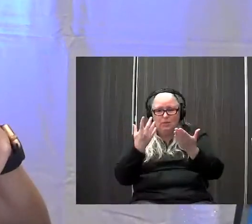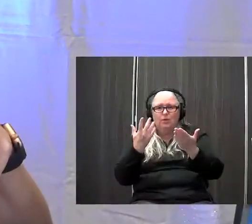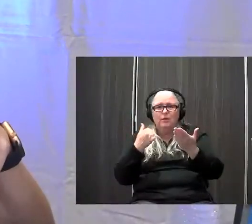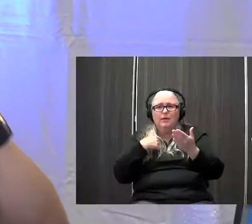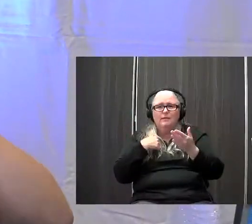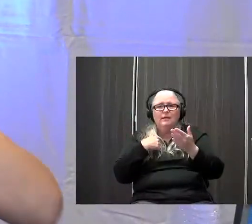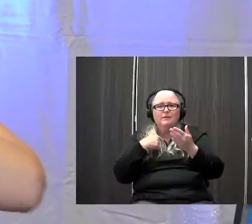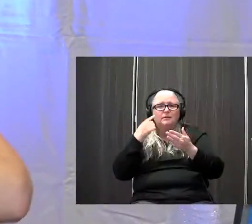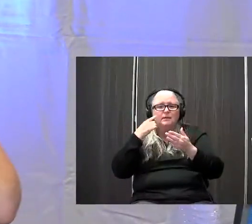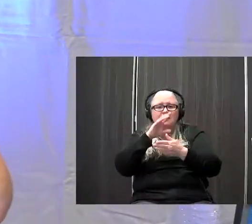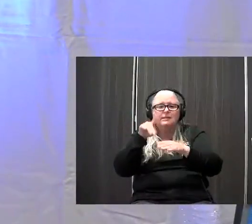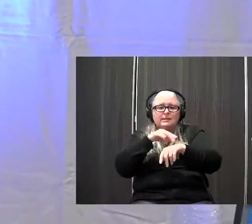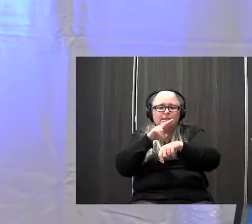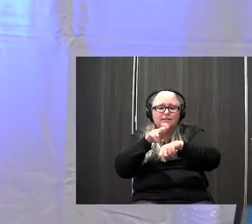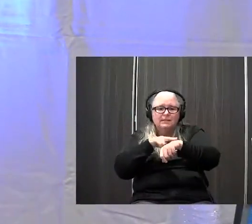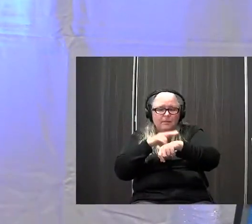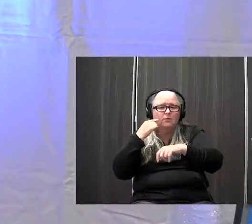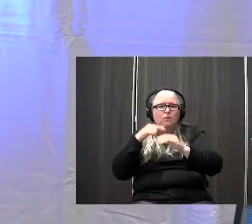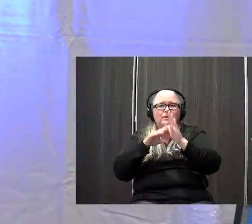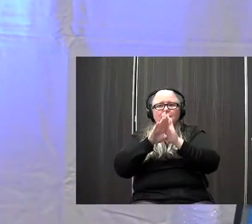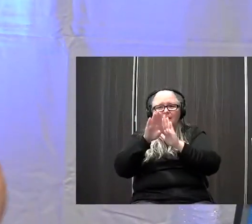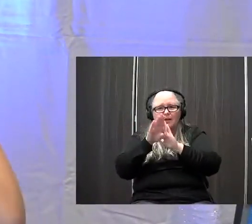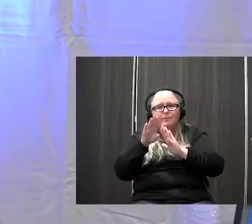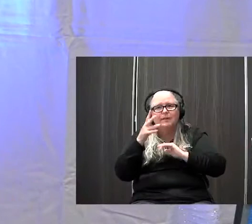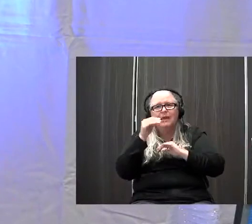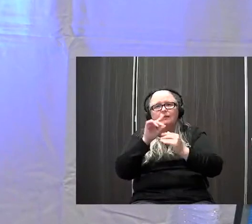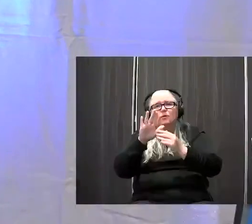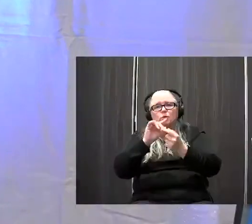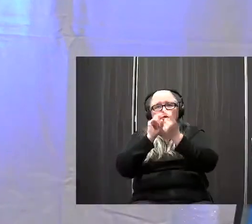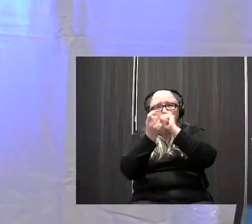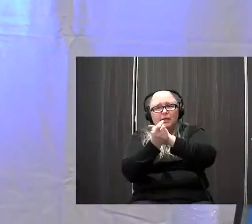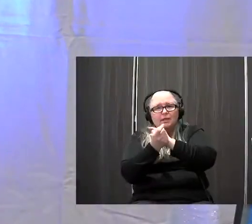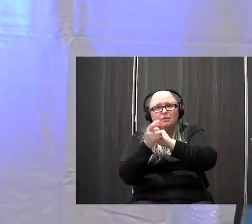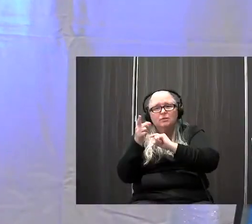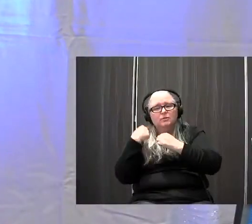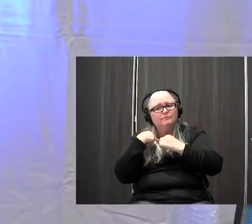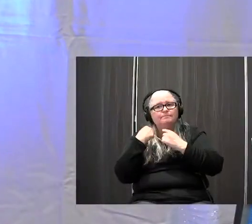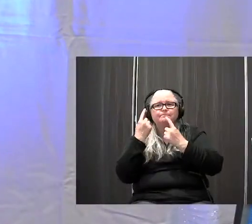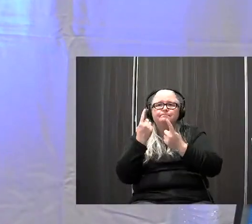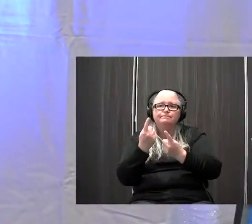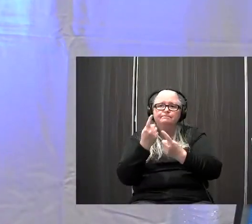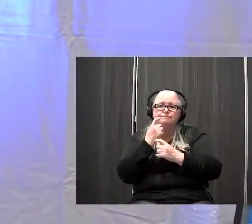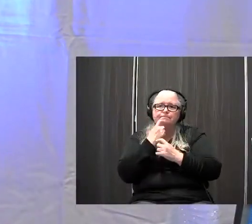far as the specific change in the database, there have been